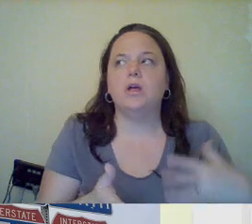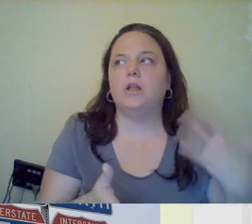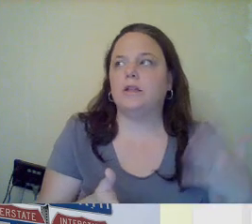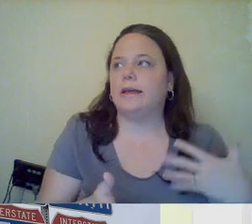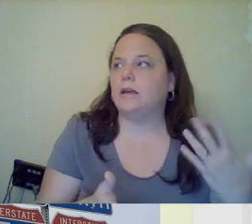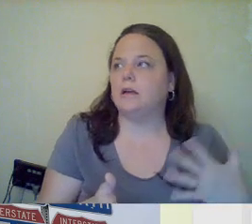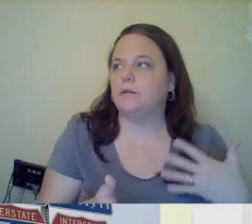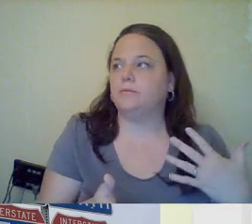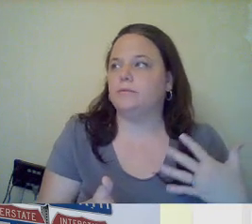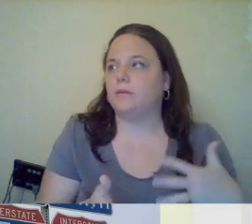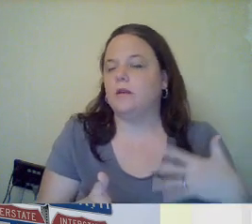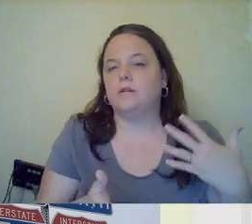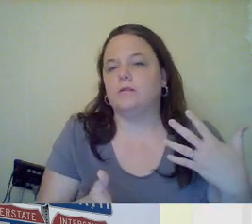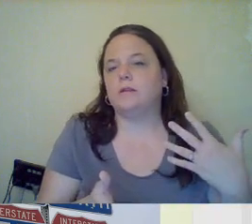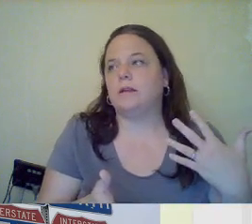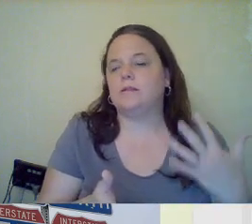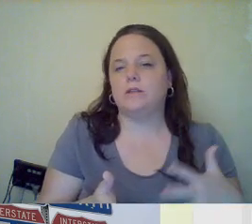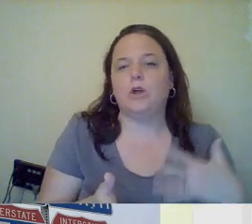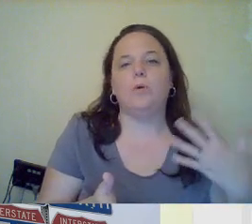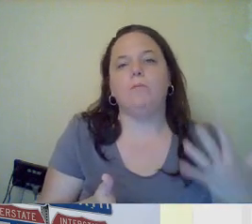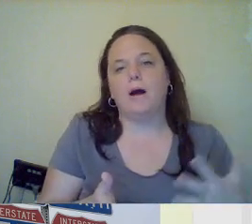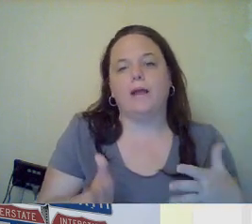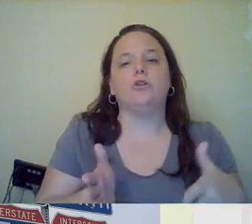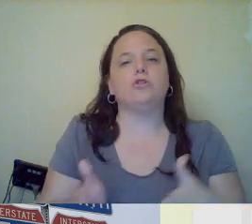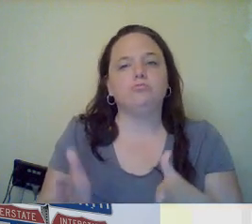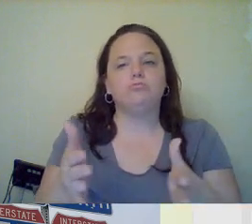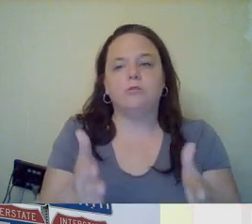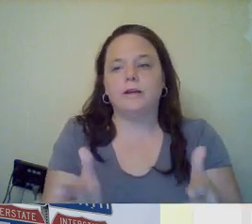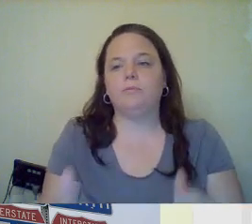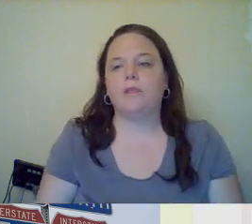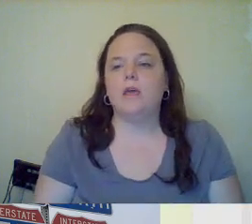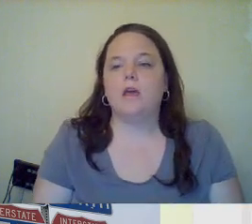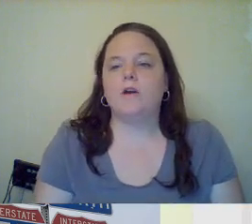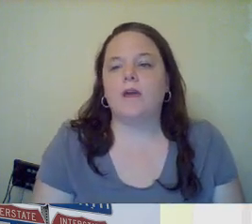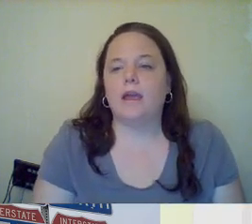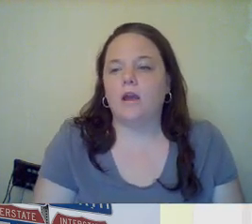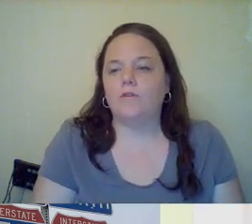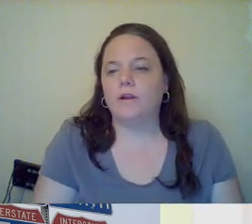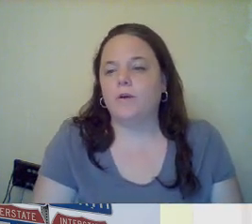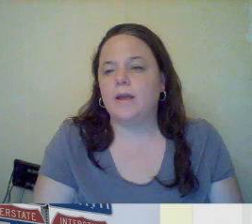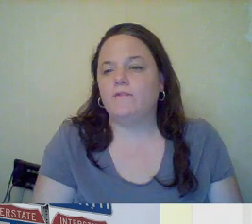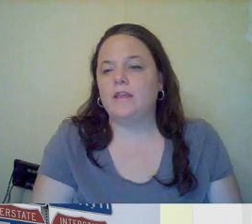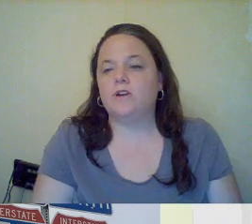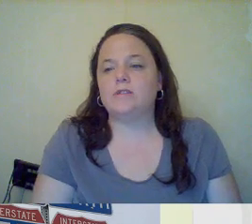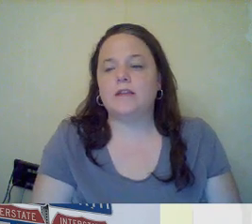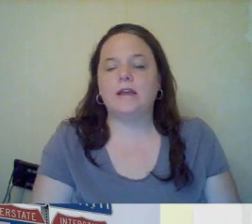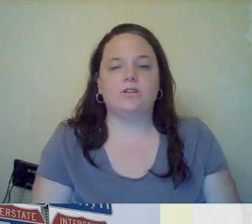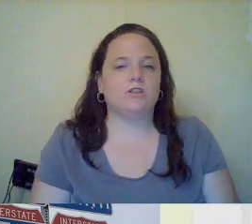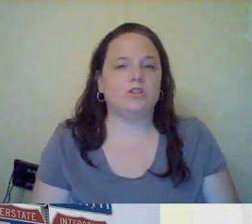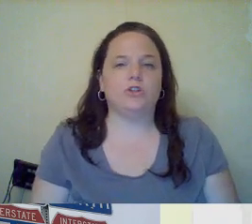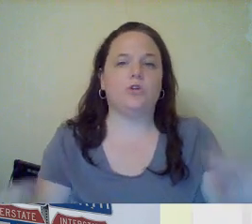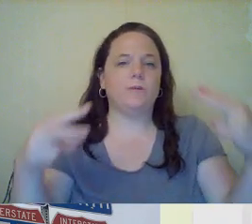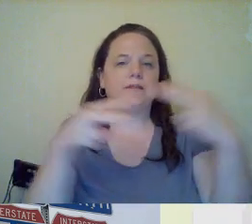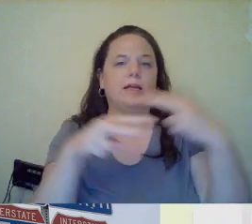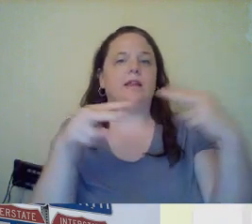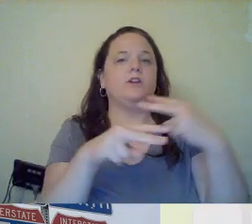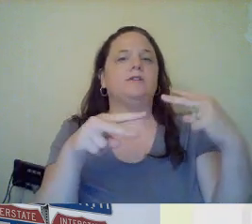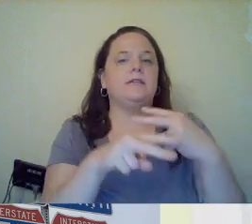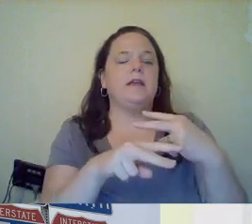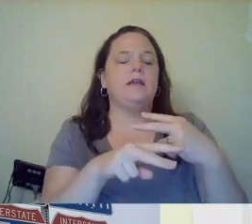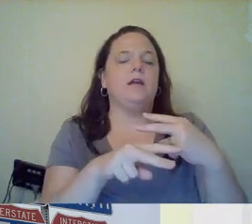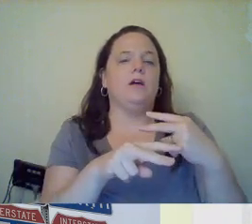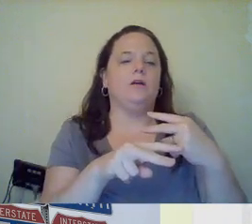real, like kind of slow and mild, right? Okay, over here we have the interstate. Just in general, when we